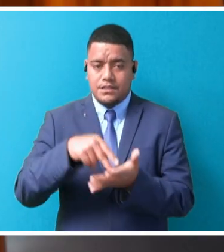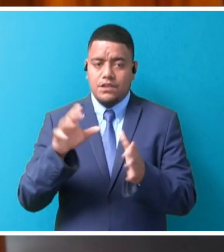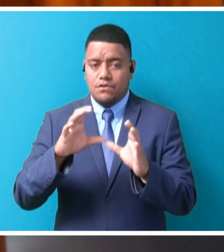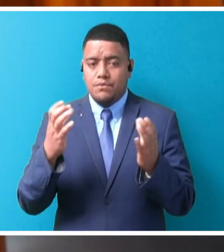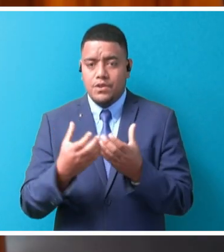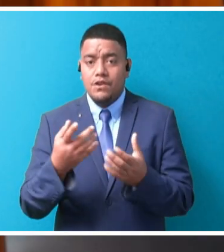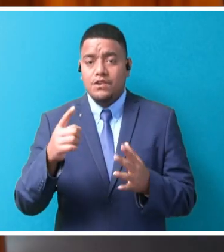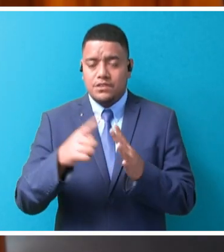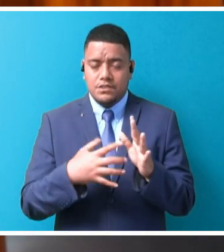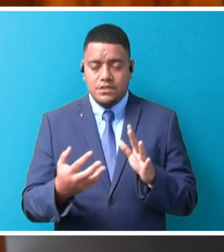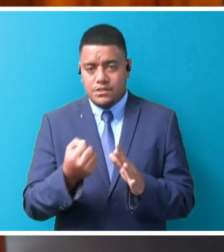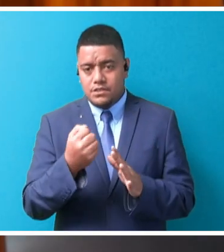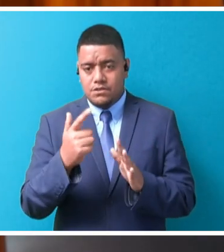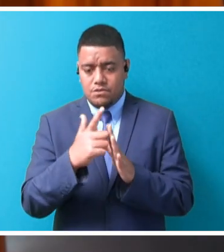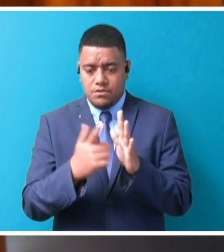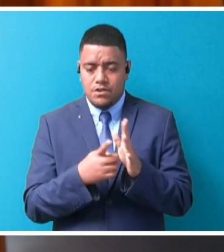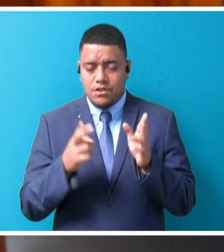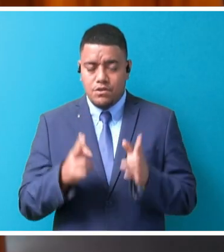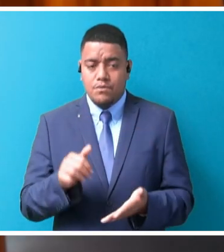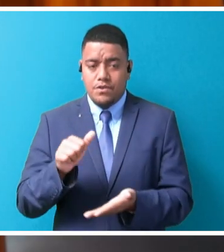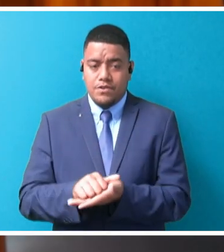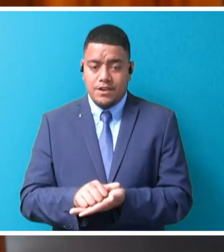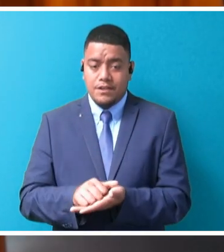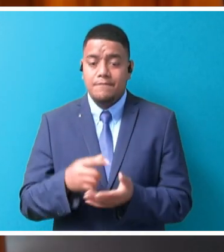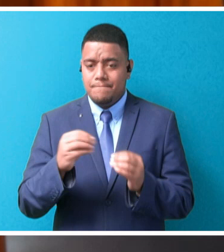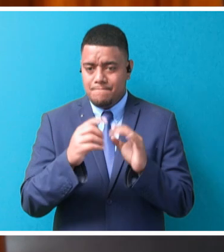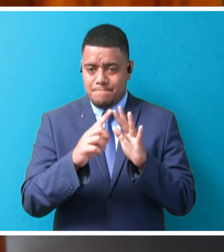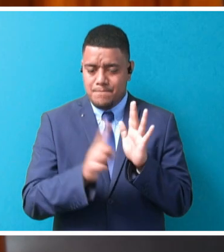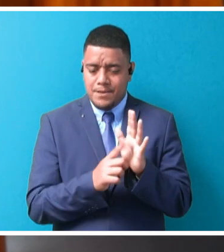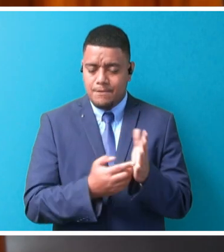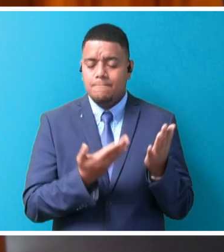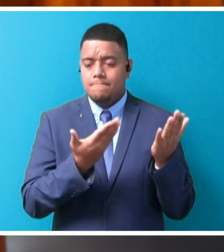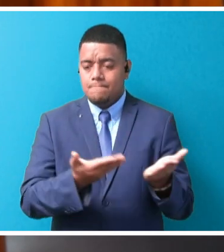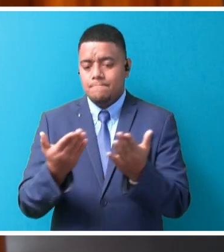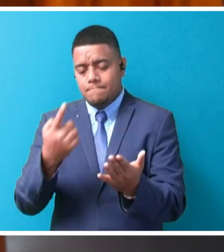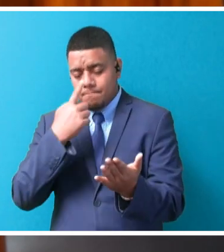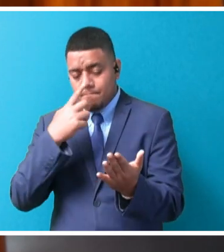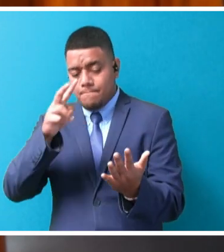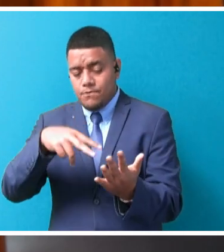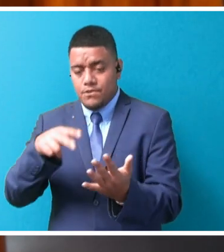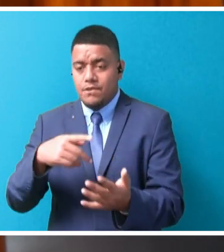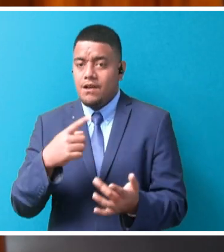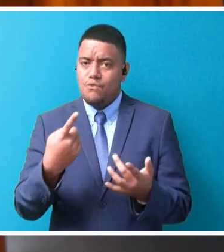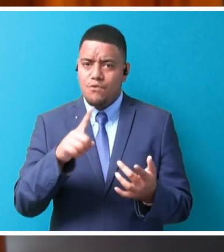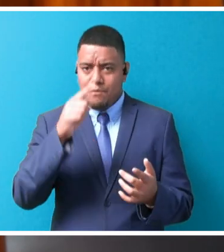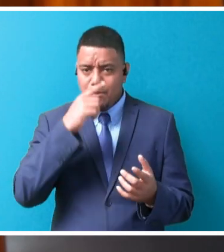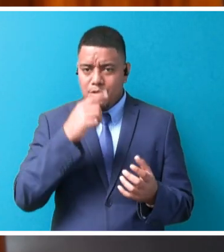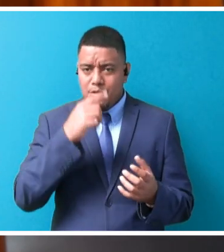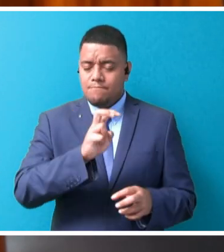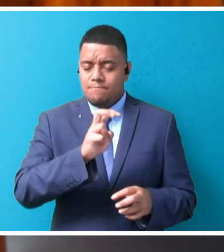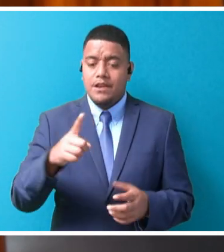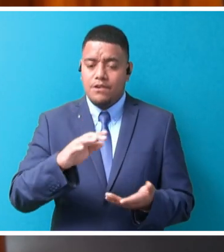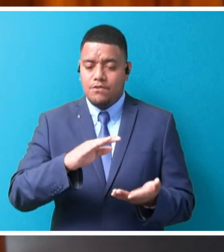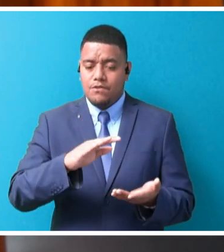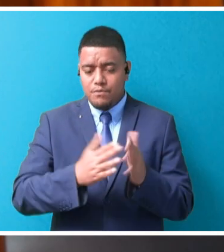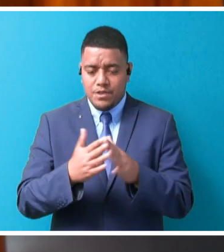on Justice, Law and Human Rights for taking around the referendum bill, and have been following some of the committee